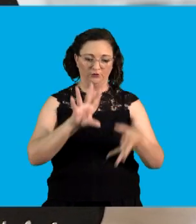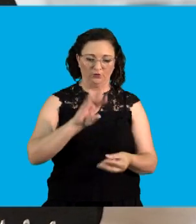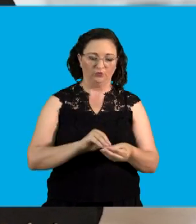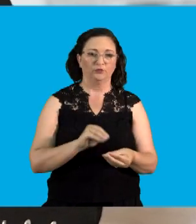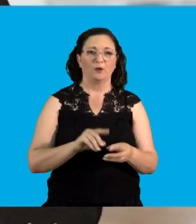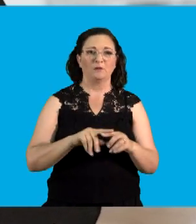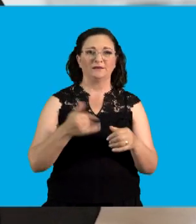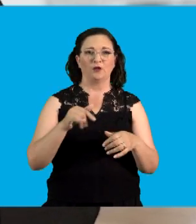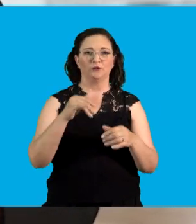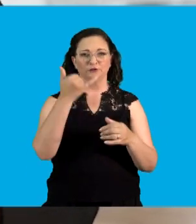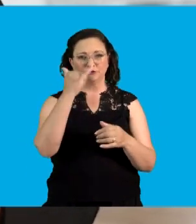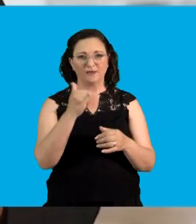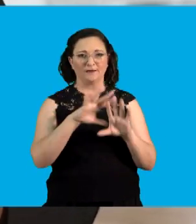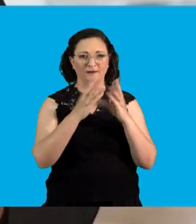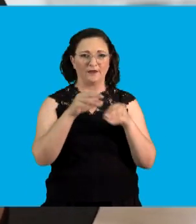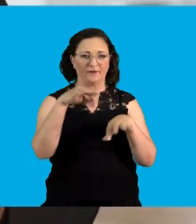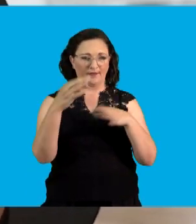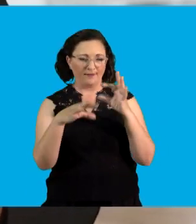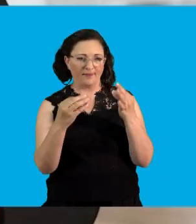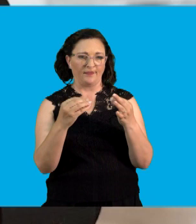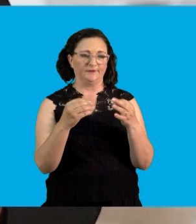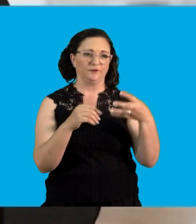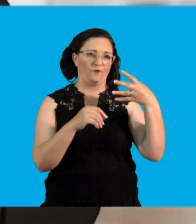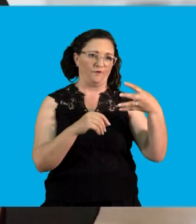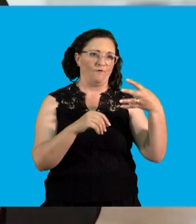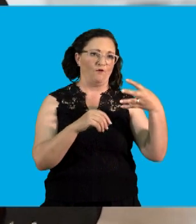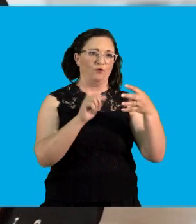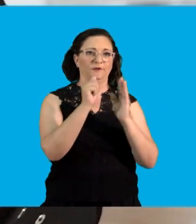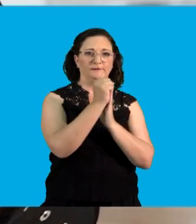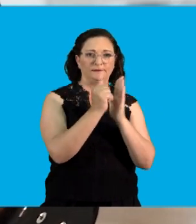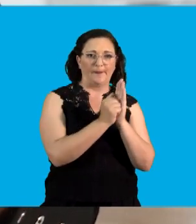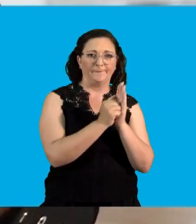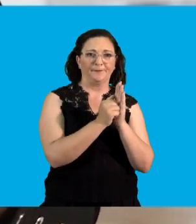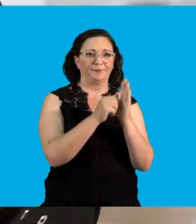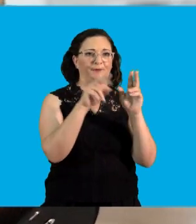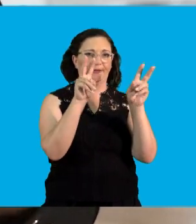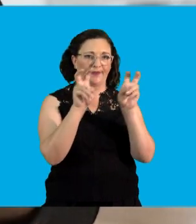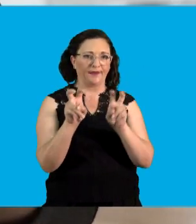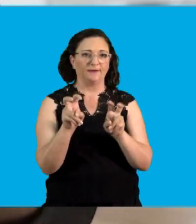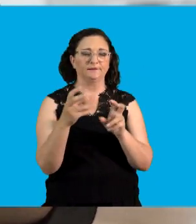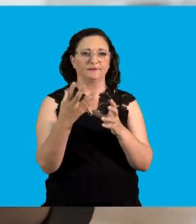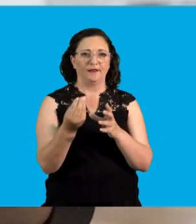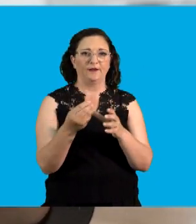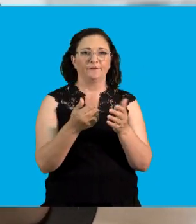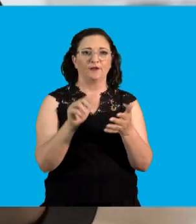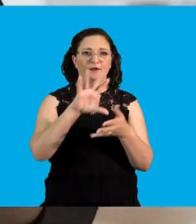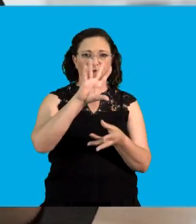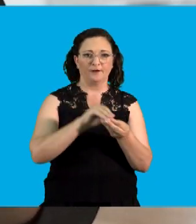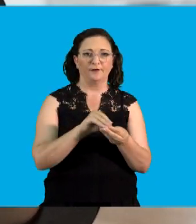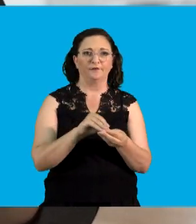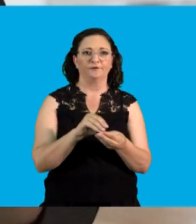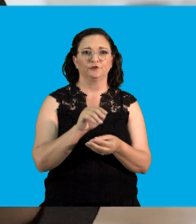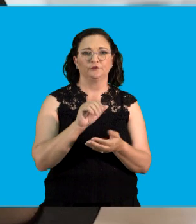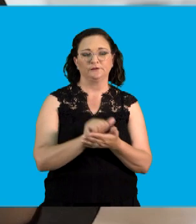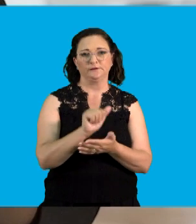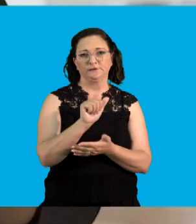you've analyzed into all the subheadings, 4 subheadings, and then if also you have 16 marks, and then you're able to get